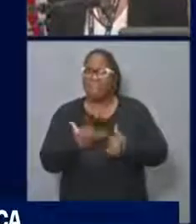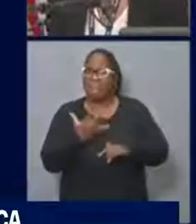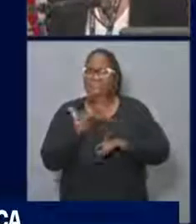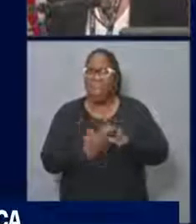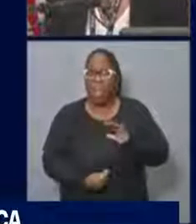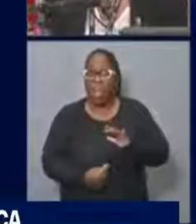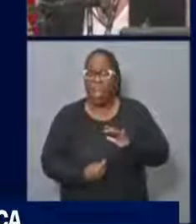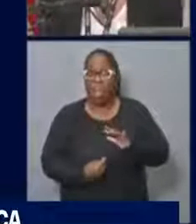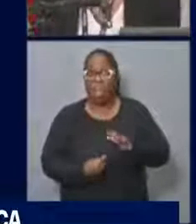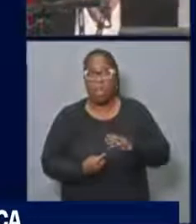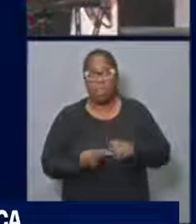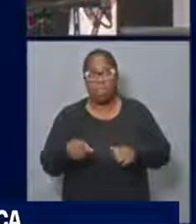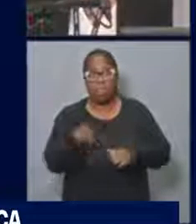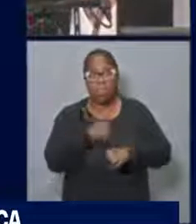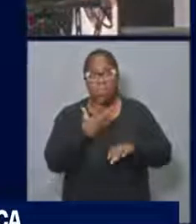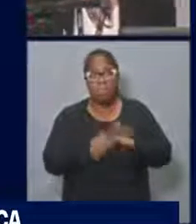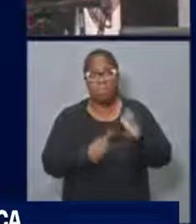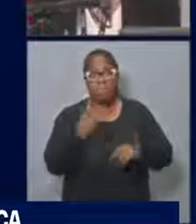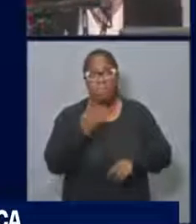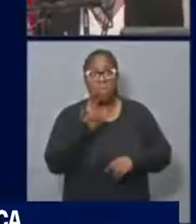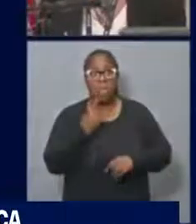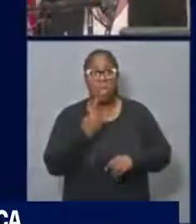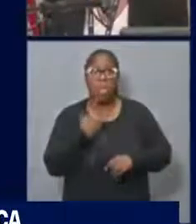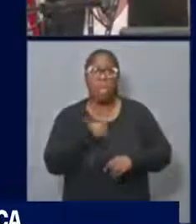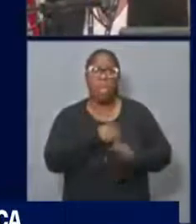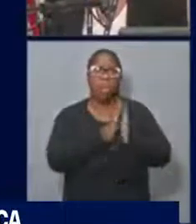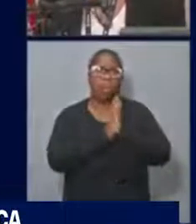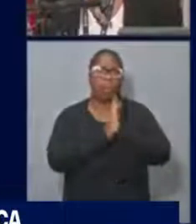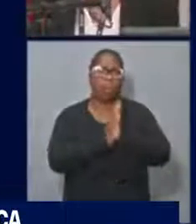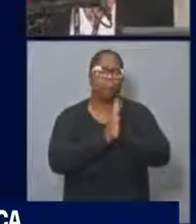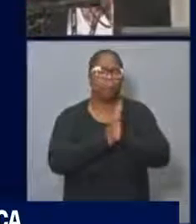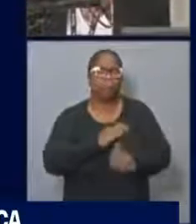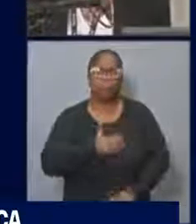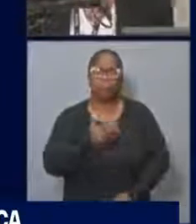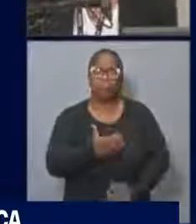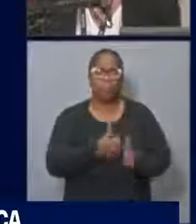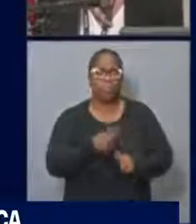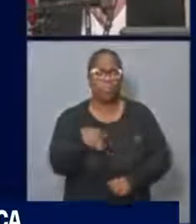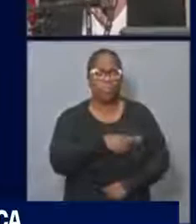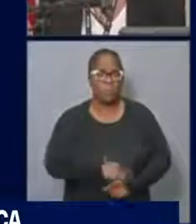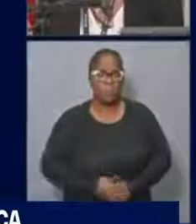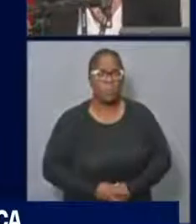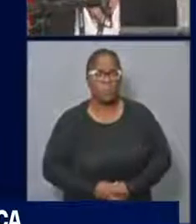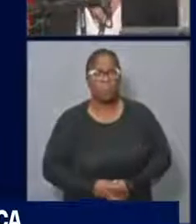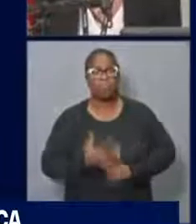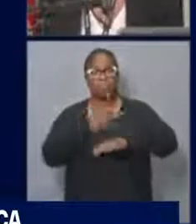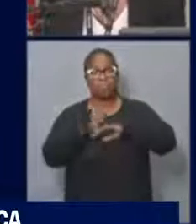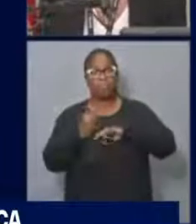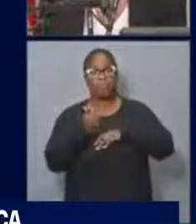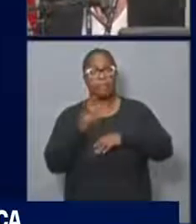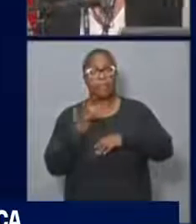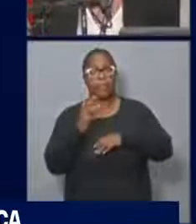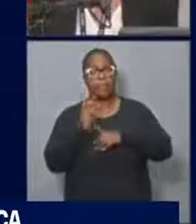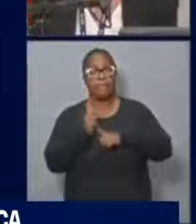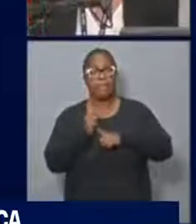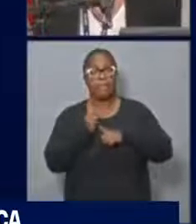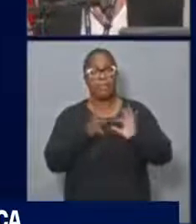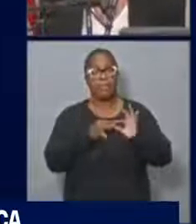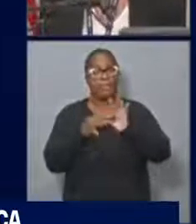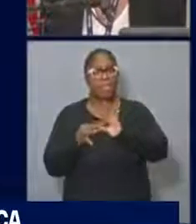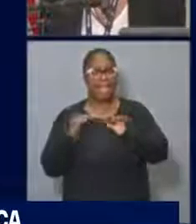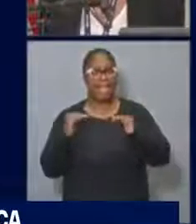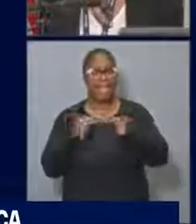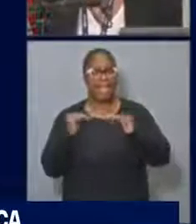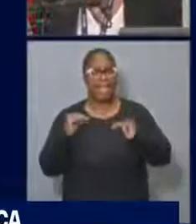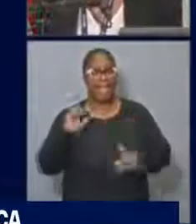them today as they're grieving. I do want to spend a few minutes also discussing issues related to equity